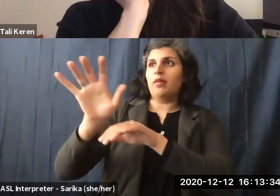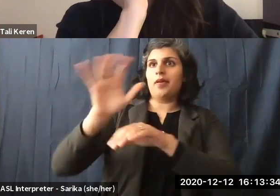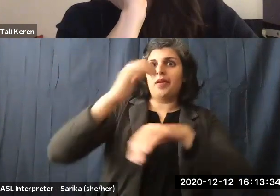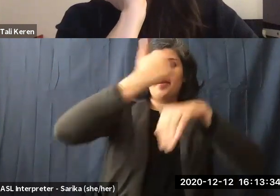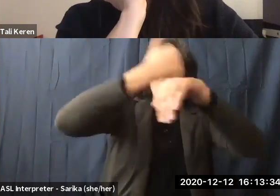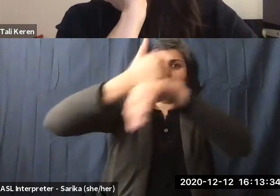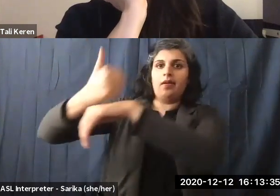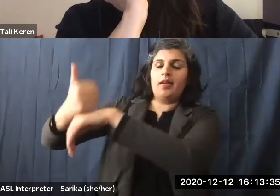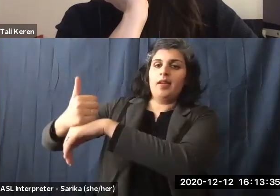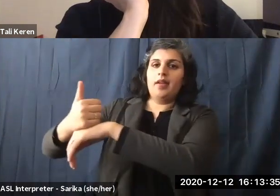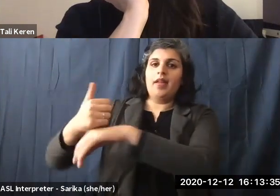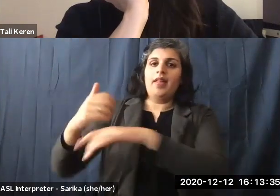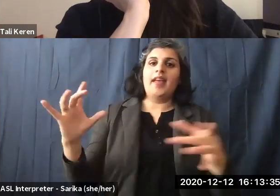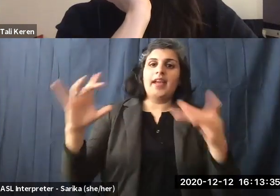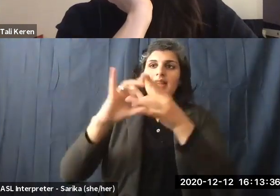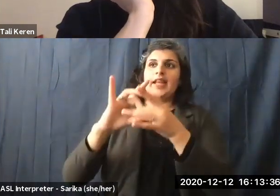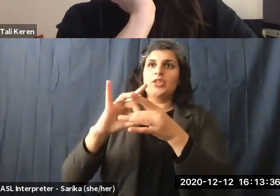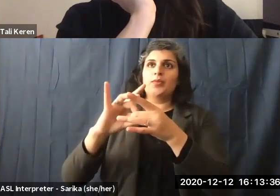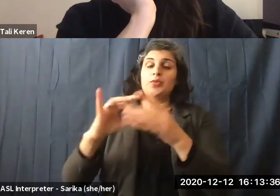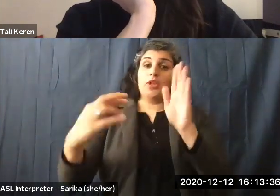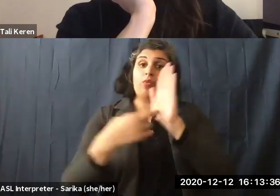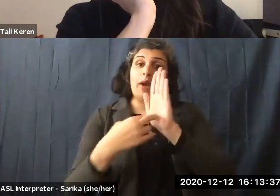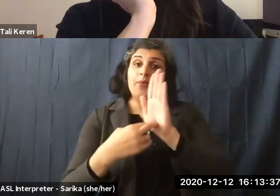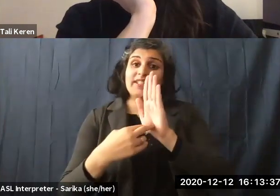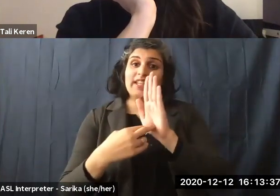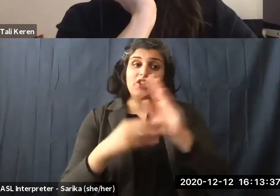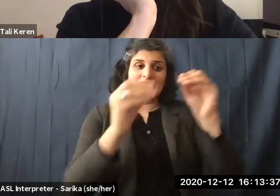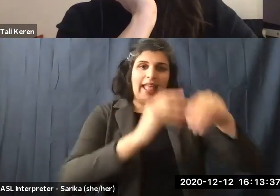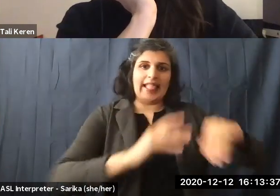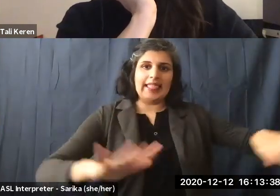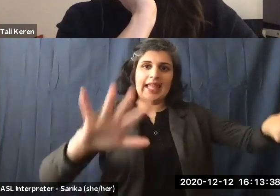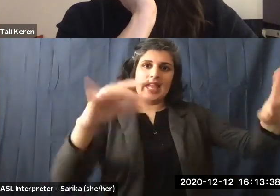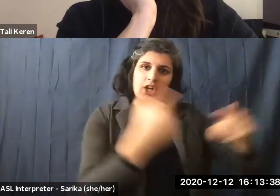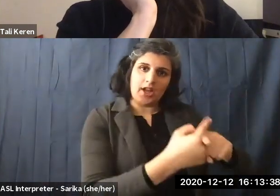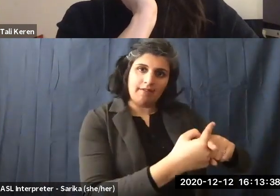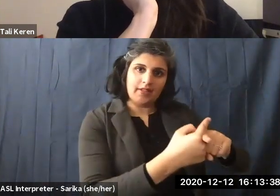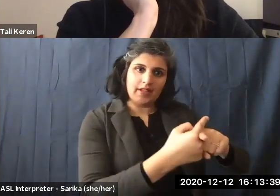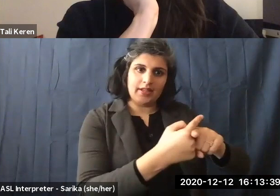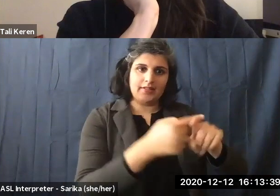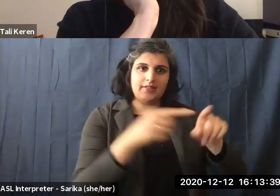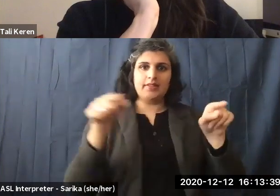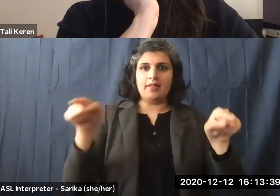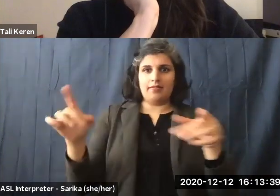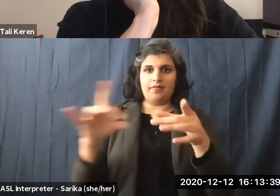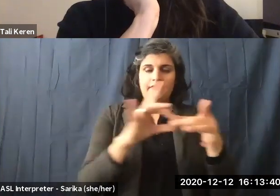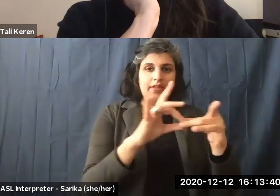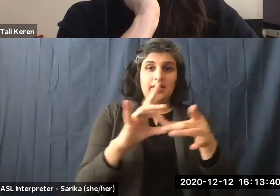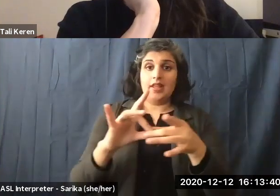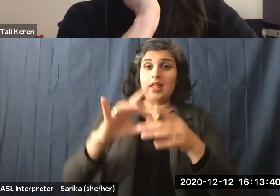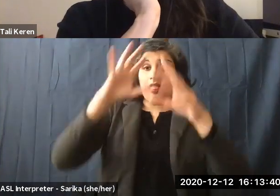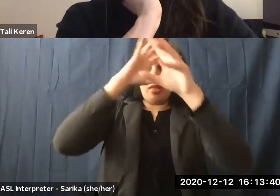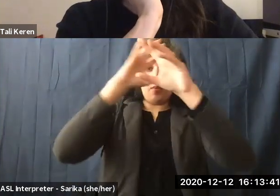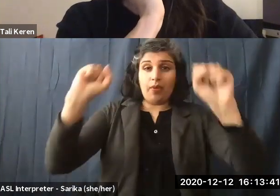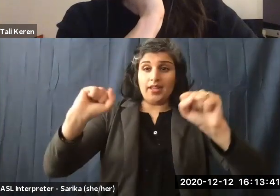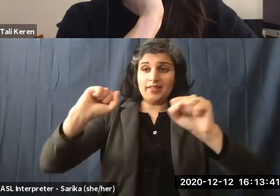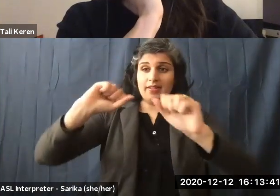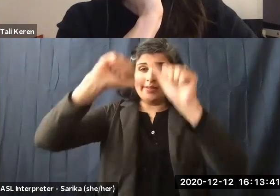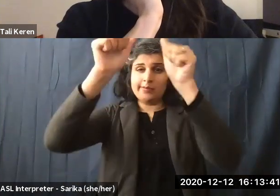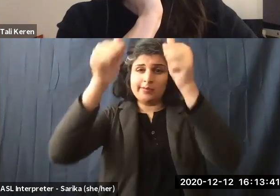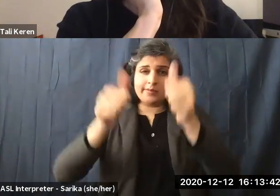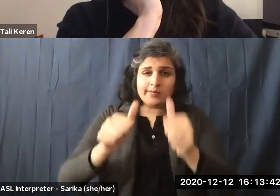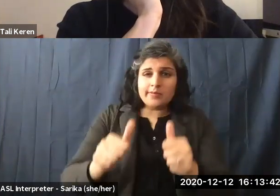representation and land conflicts, right? So Mount Rushmore, where the presidents are carved into this space,